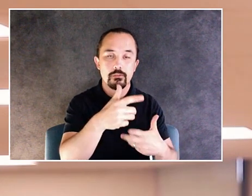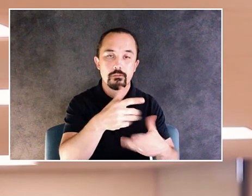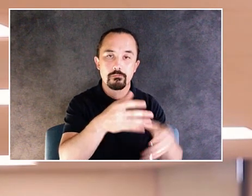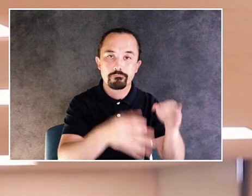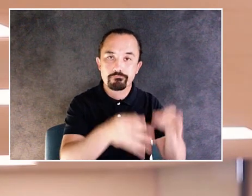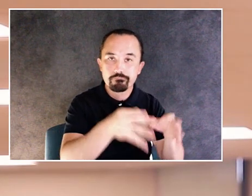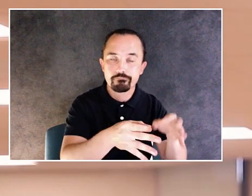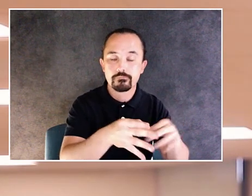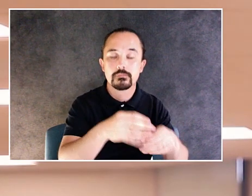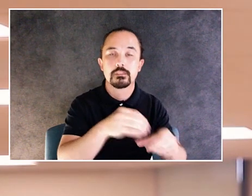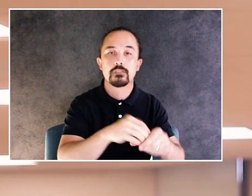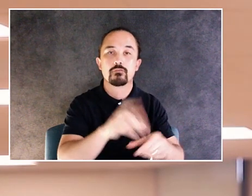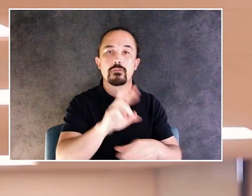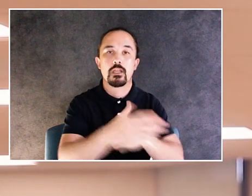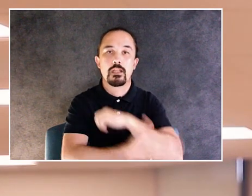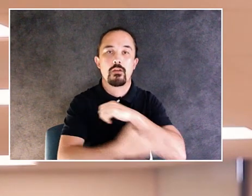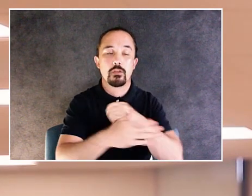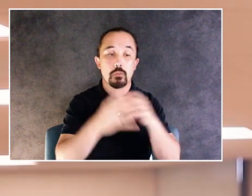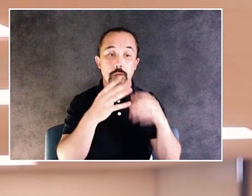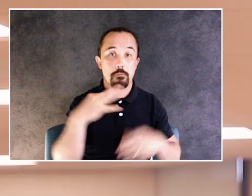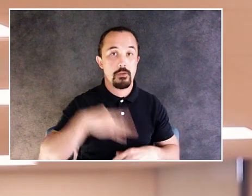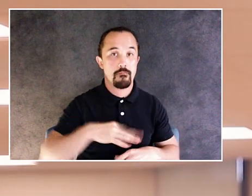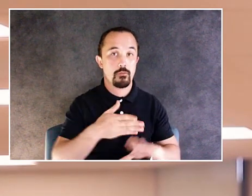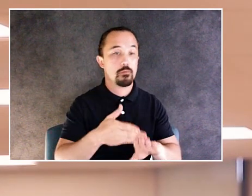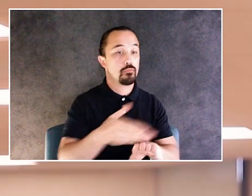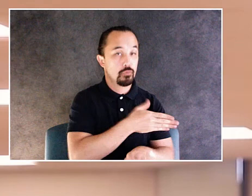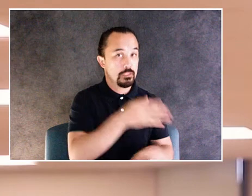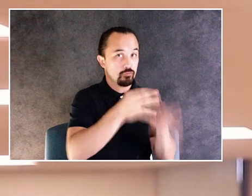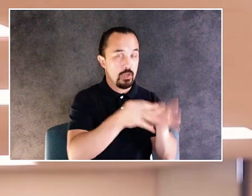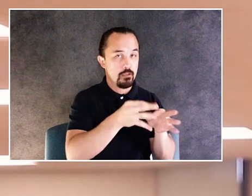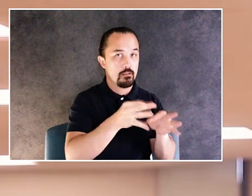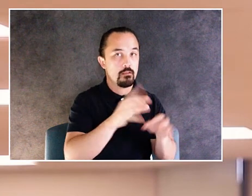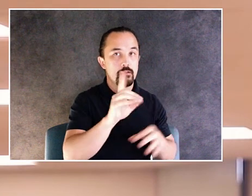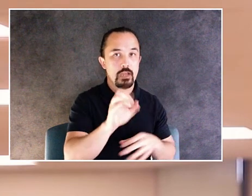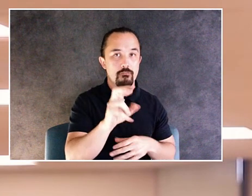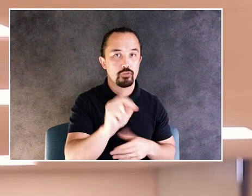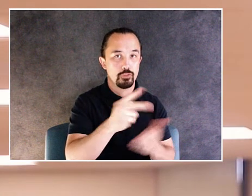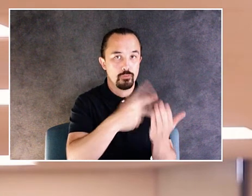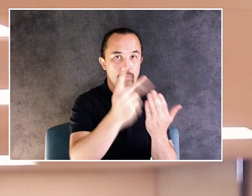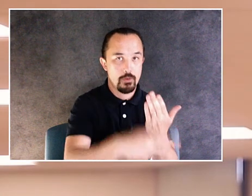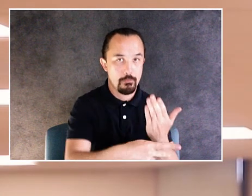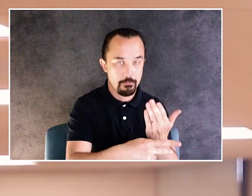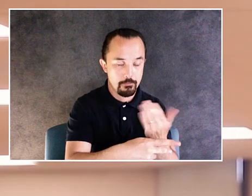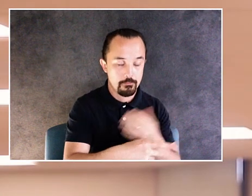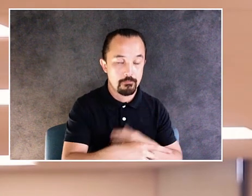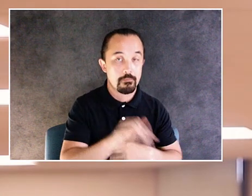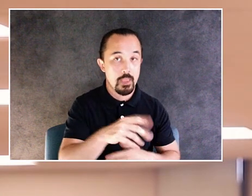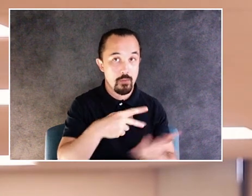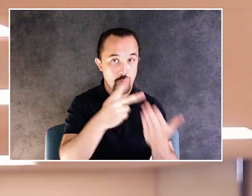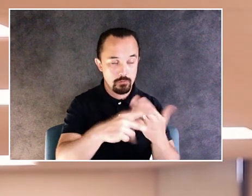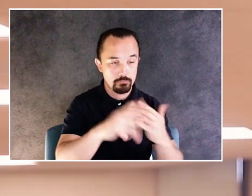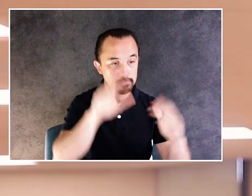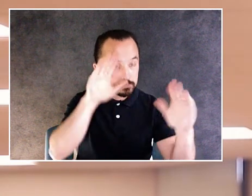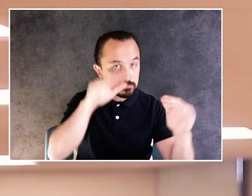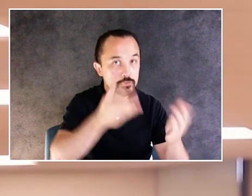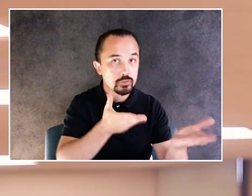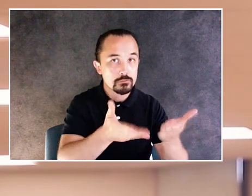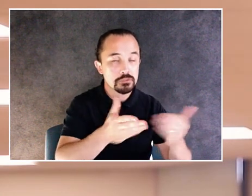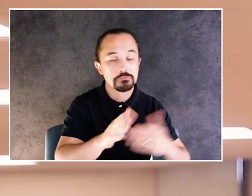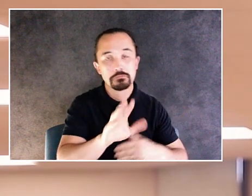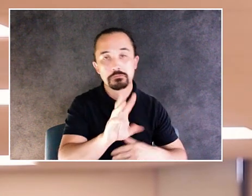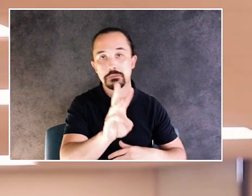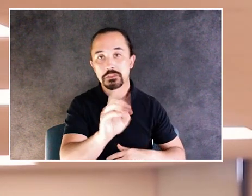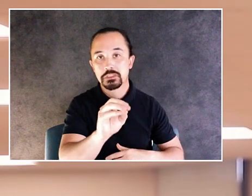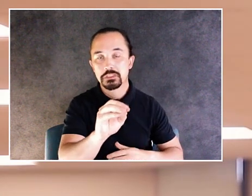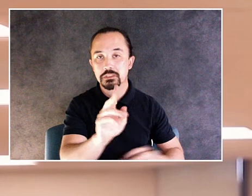benefit from a pre-trial mental health diversion program. The program anticipates serving an average of 60